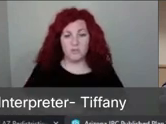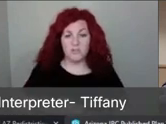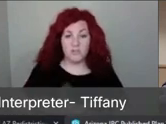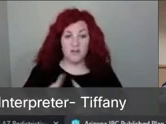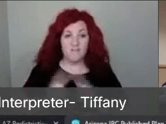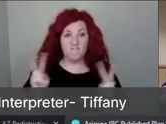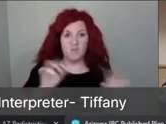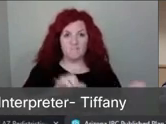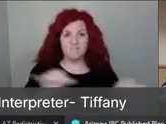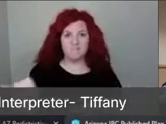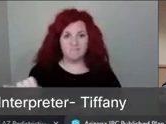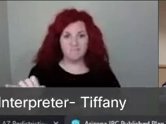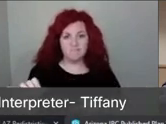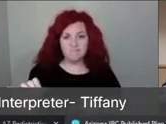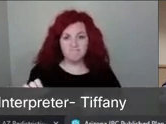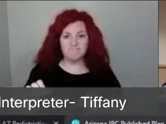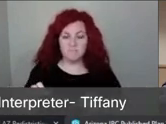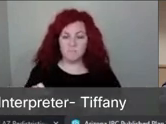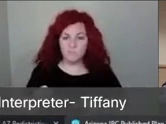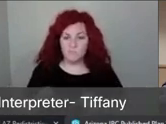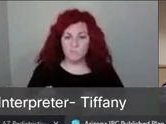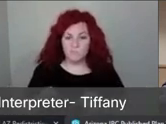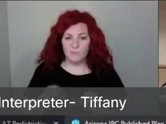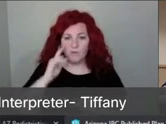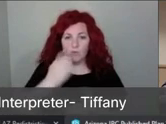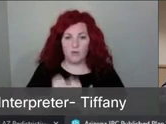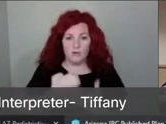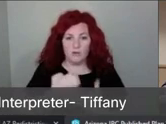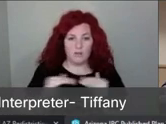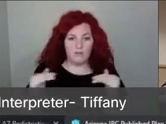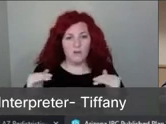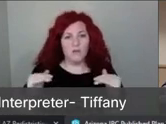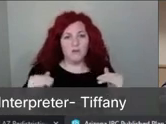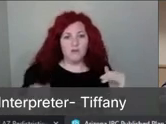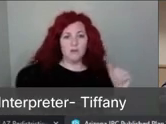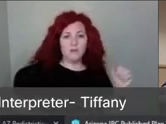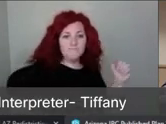very alike in economic status and